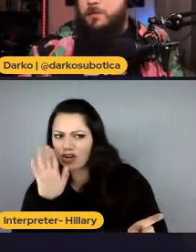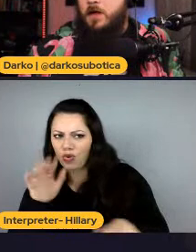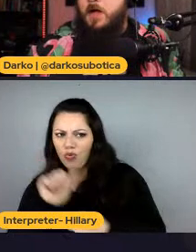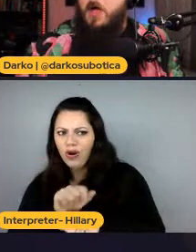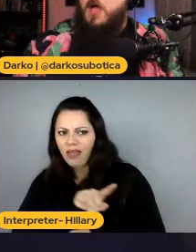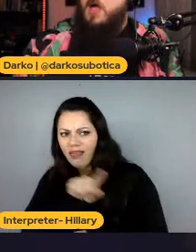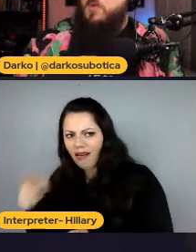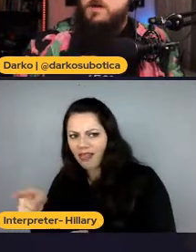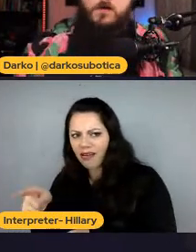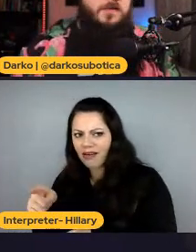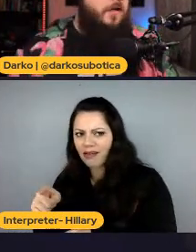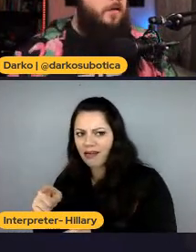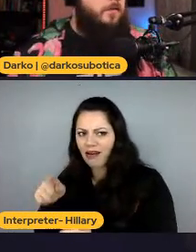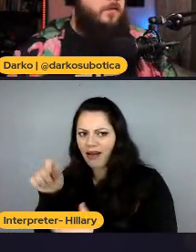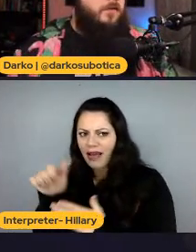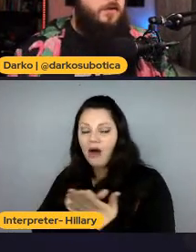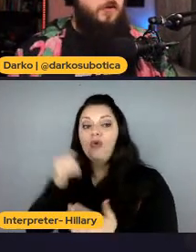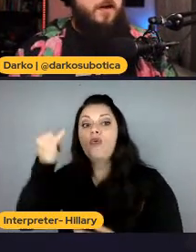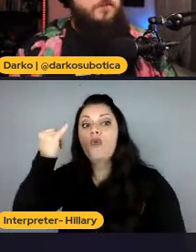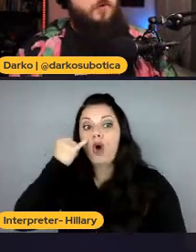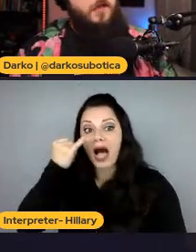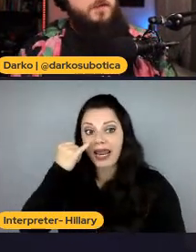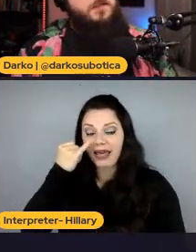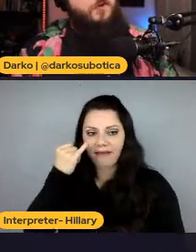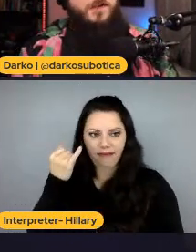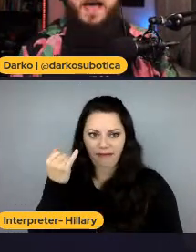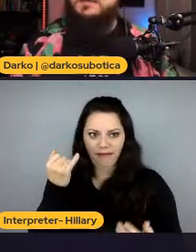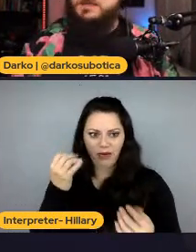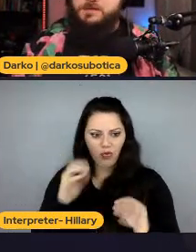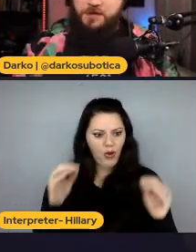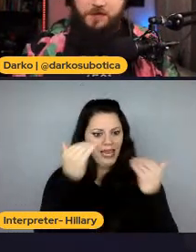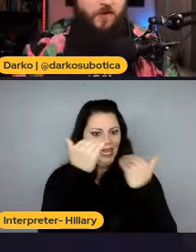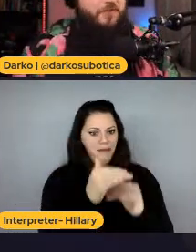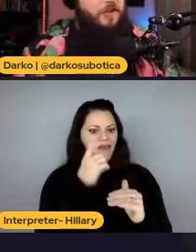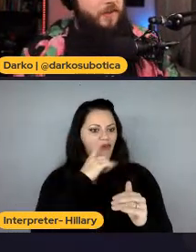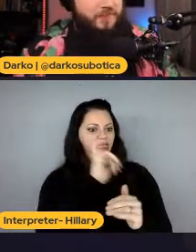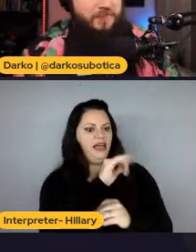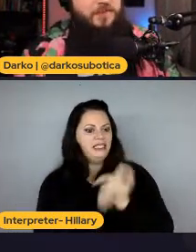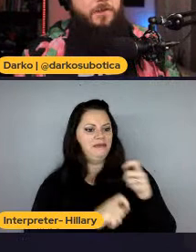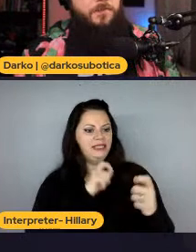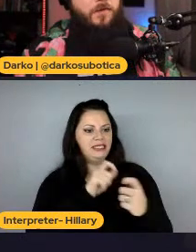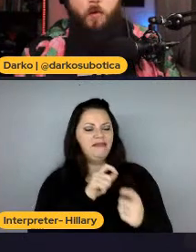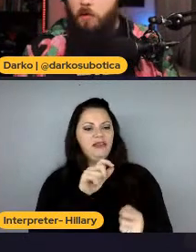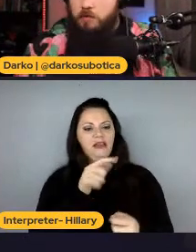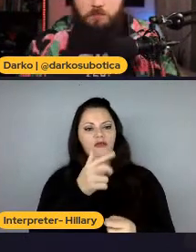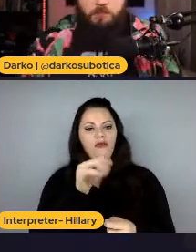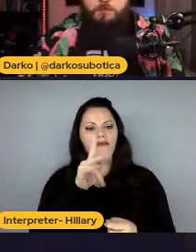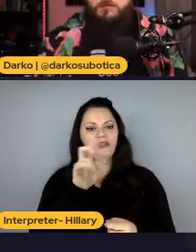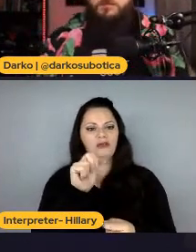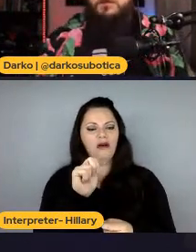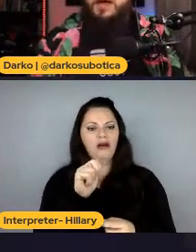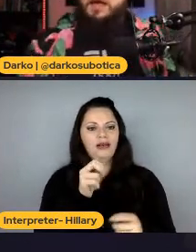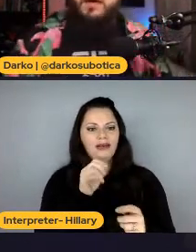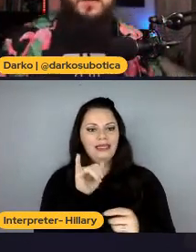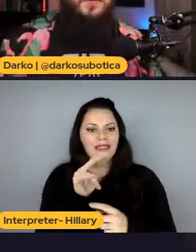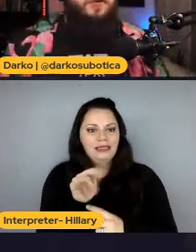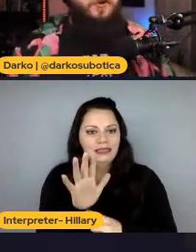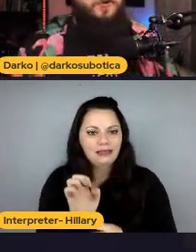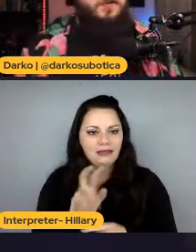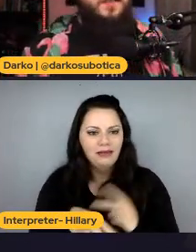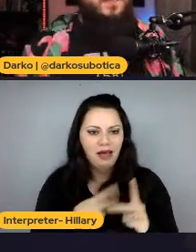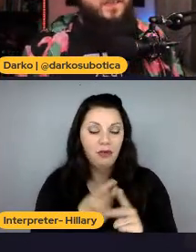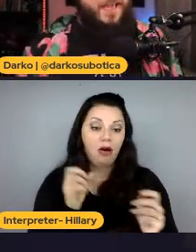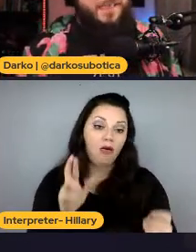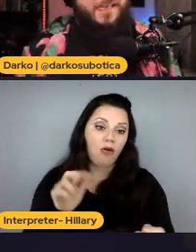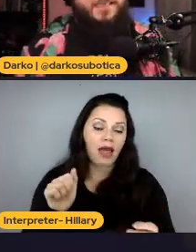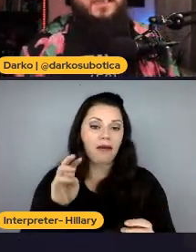account? What if all of a sudden you have no limits for that specific Graviton instance type, or the AMI you need to